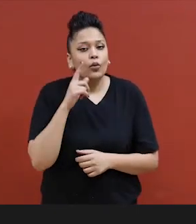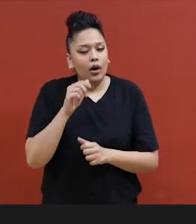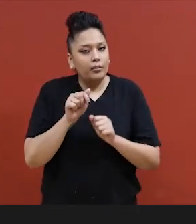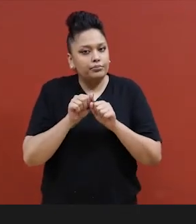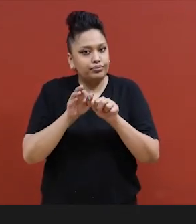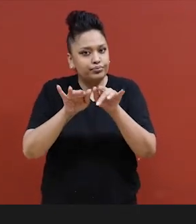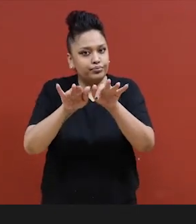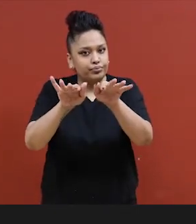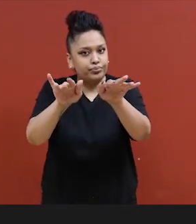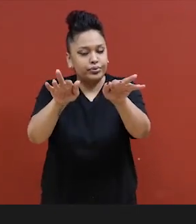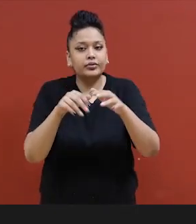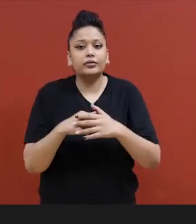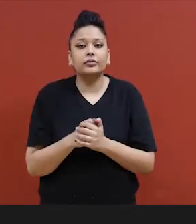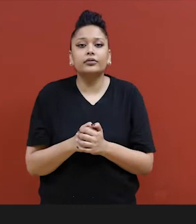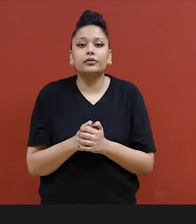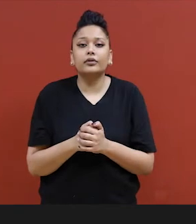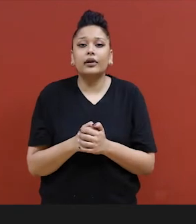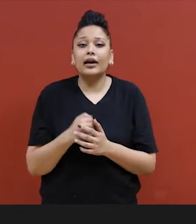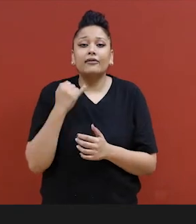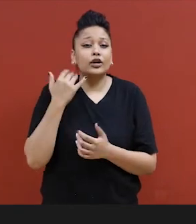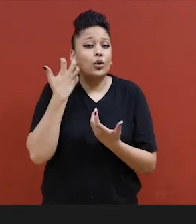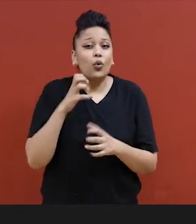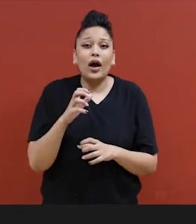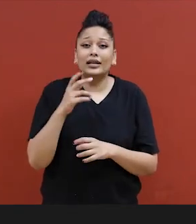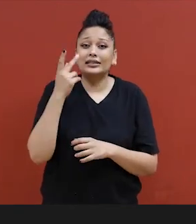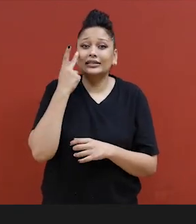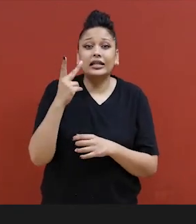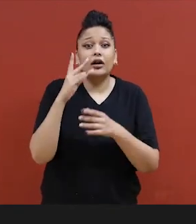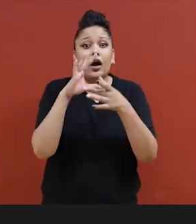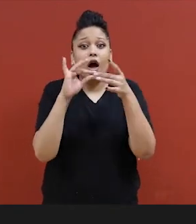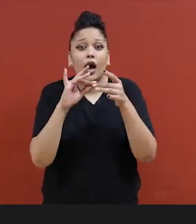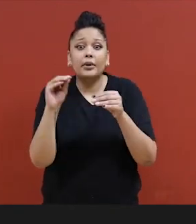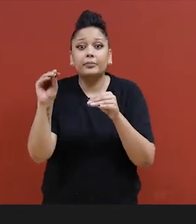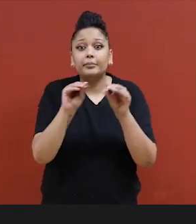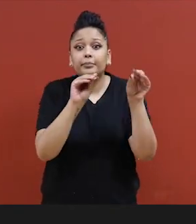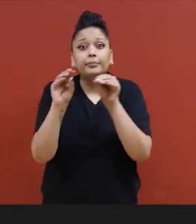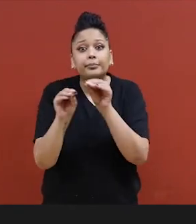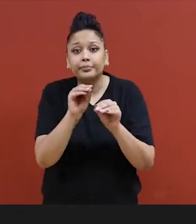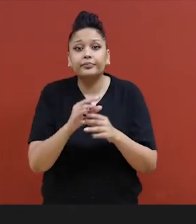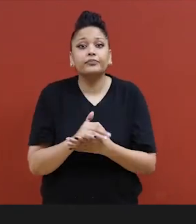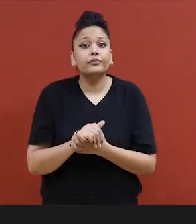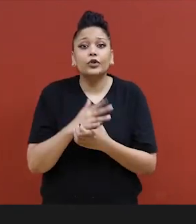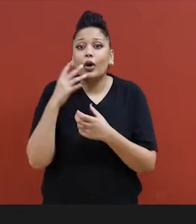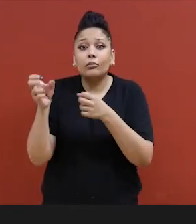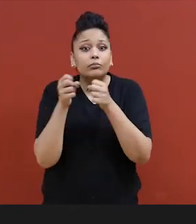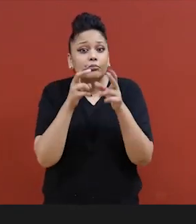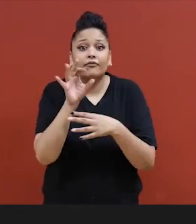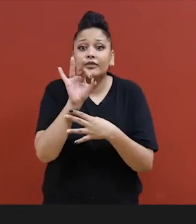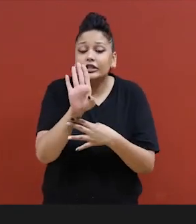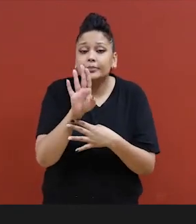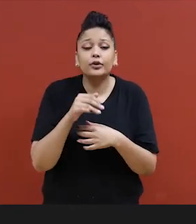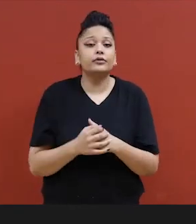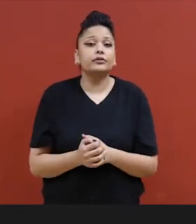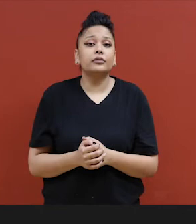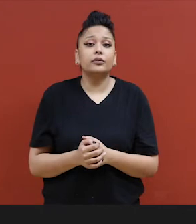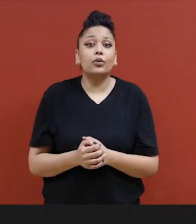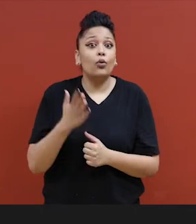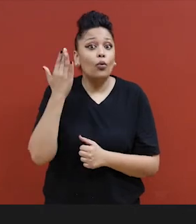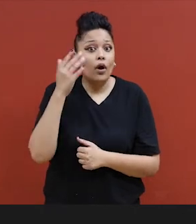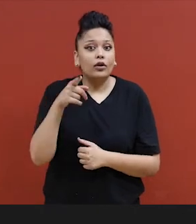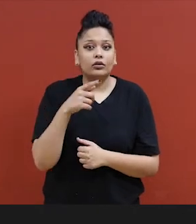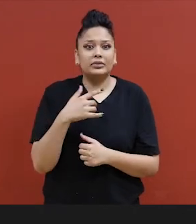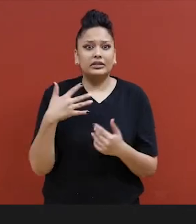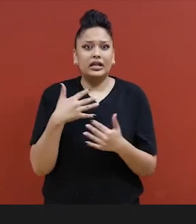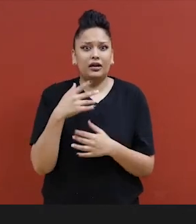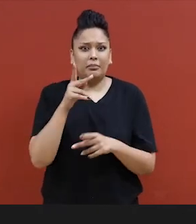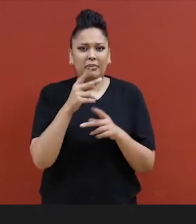there. So if you don't want to say this comment, or you don't want to put this on Facebook because you're afraid of